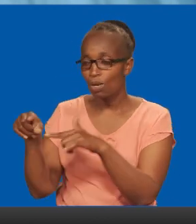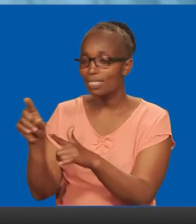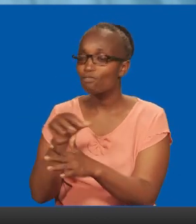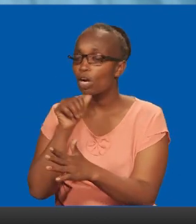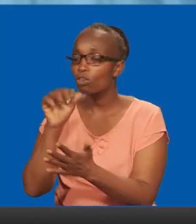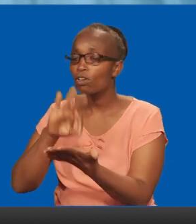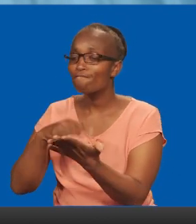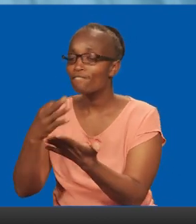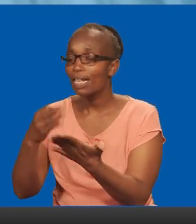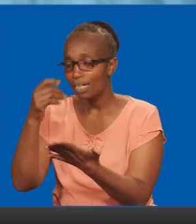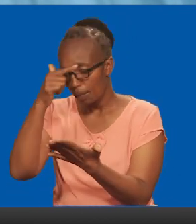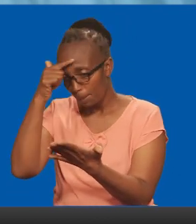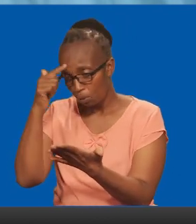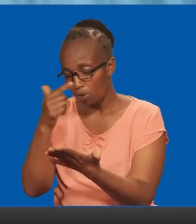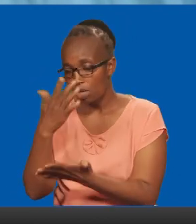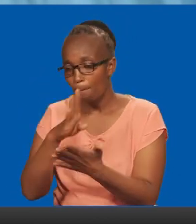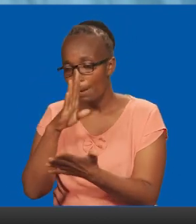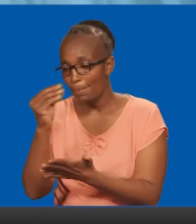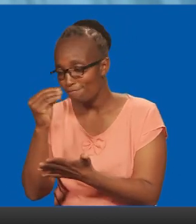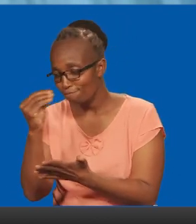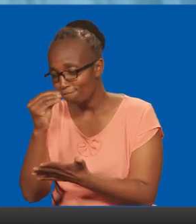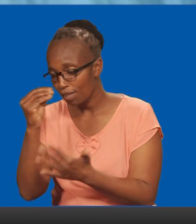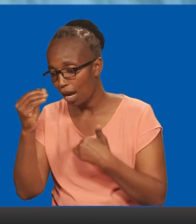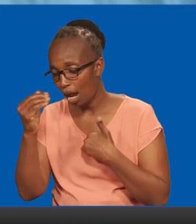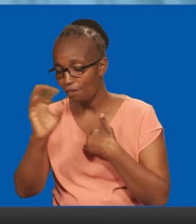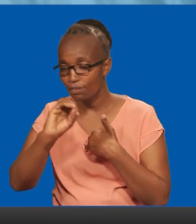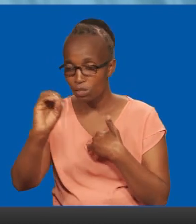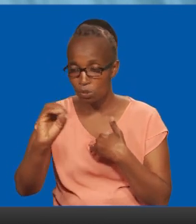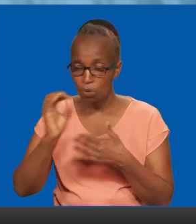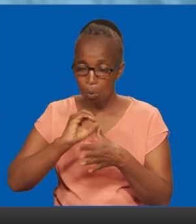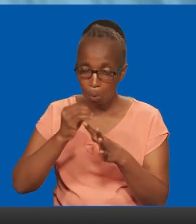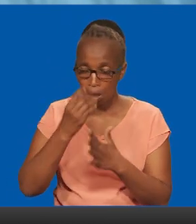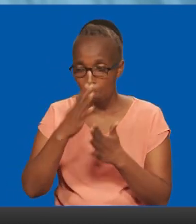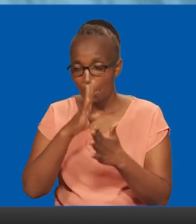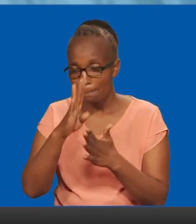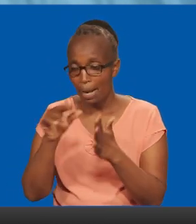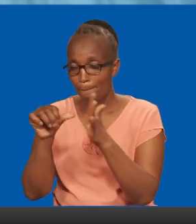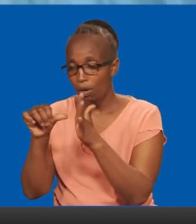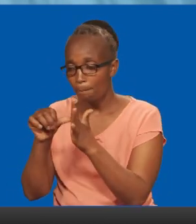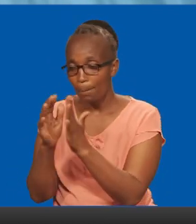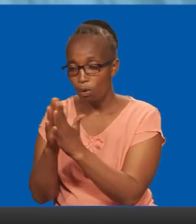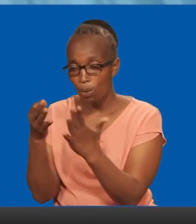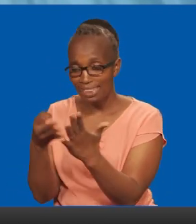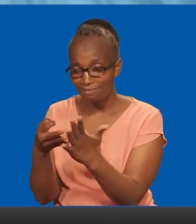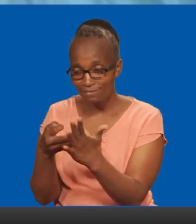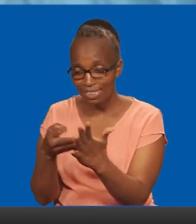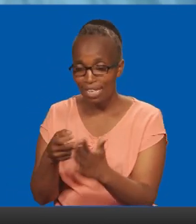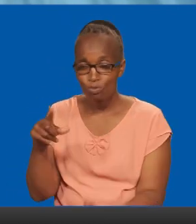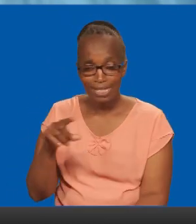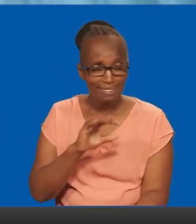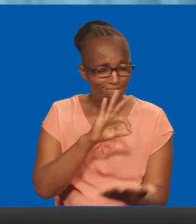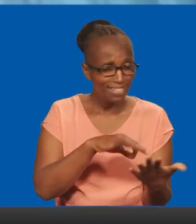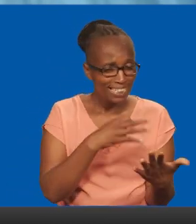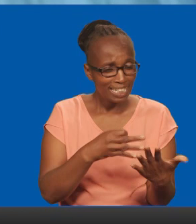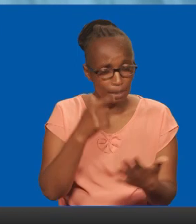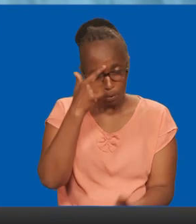Because you will not be failing because you don't have food. You will not be failing because you don't have fees. You